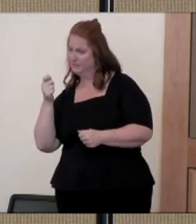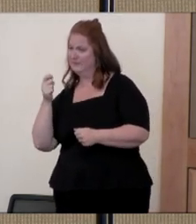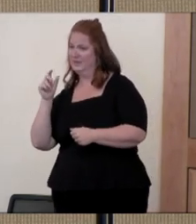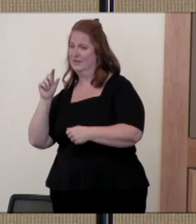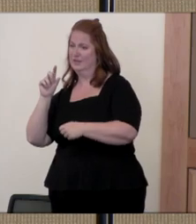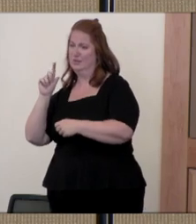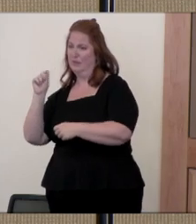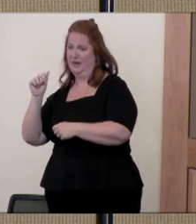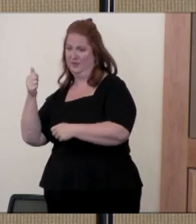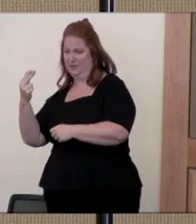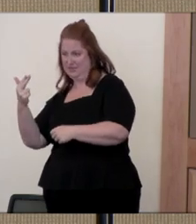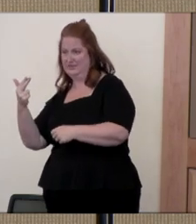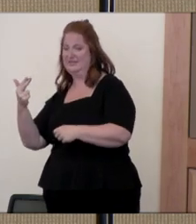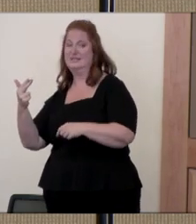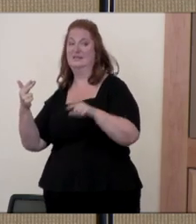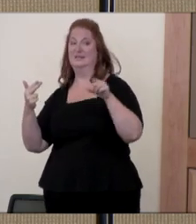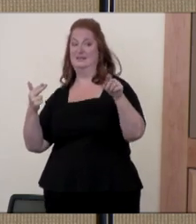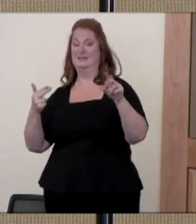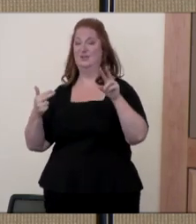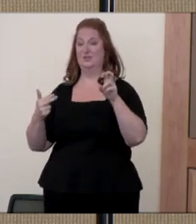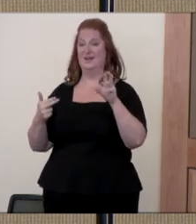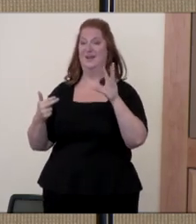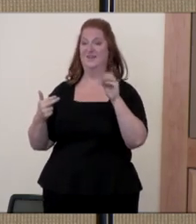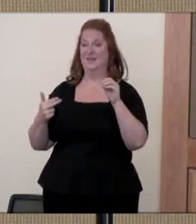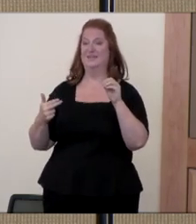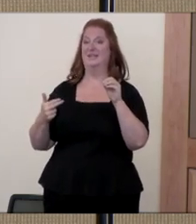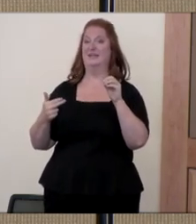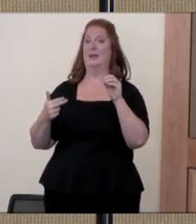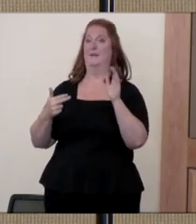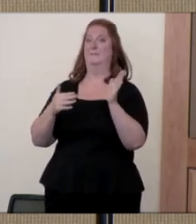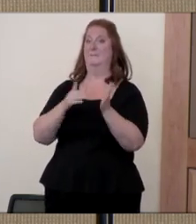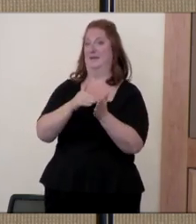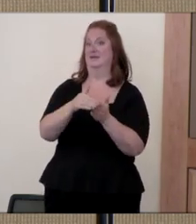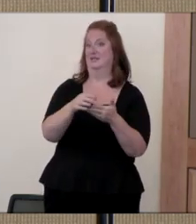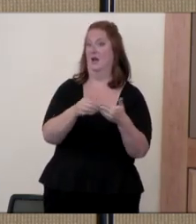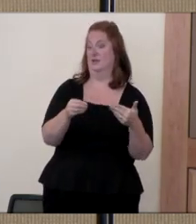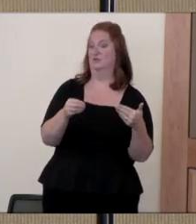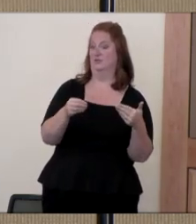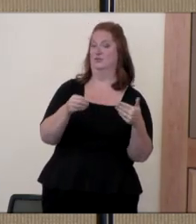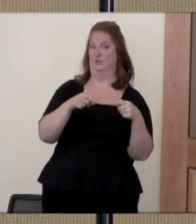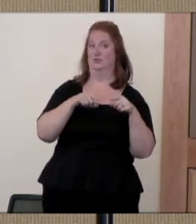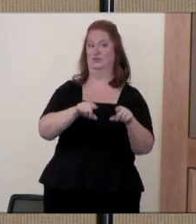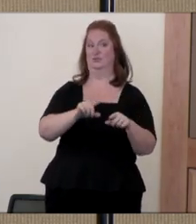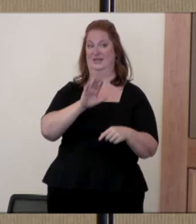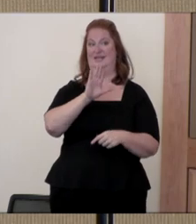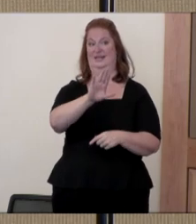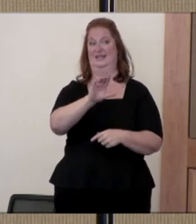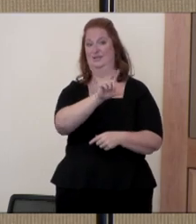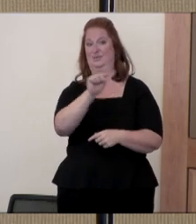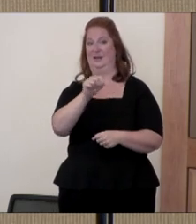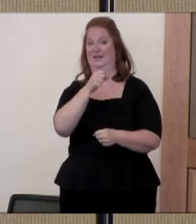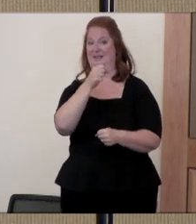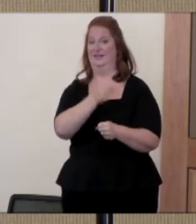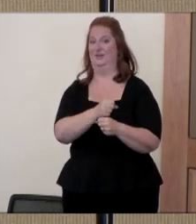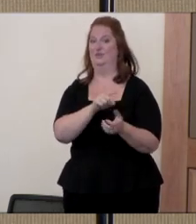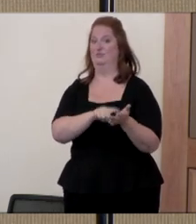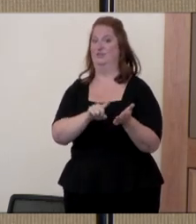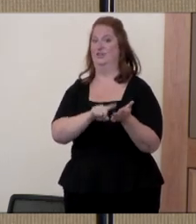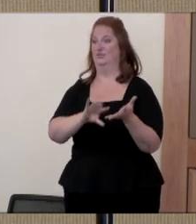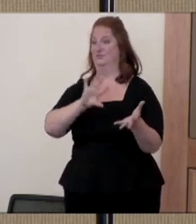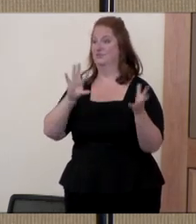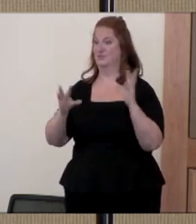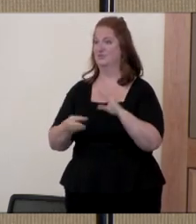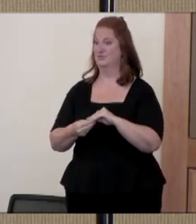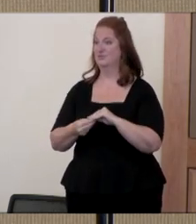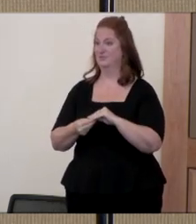But for David, this is $250 million in the course of his 20 years of research here.